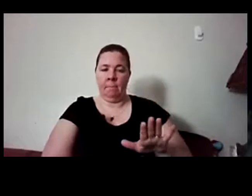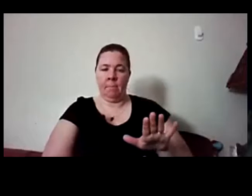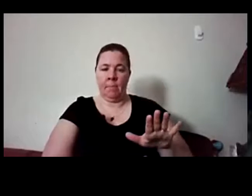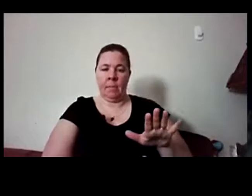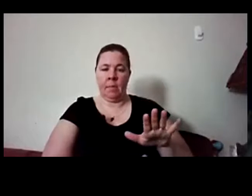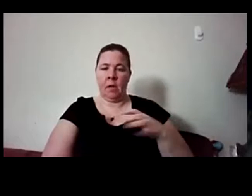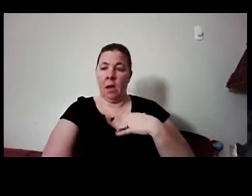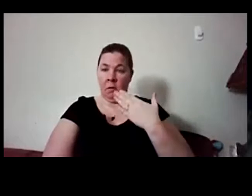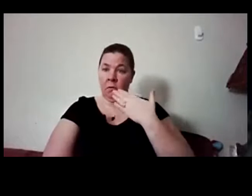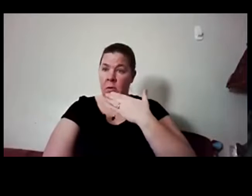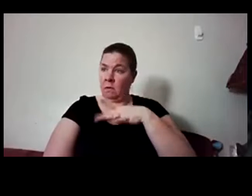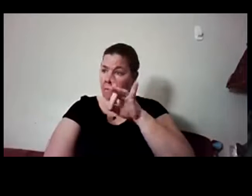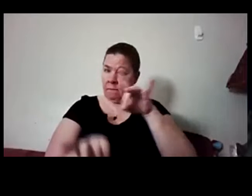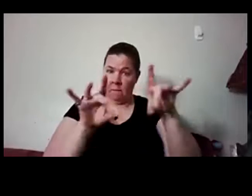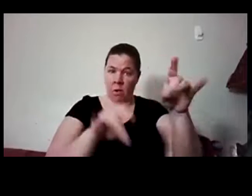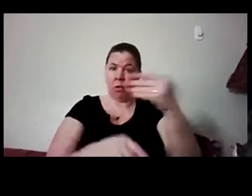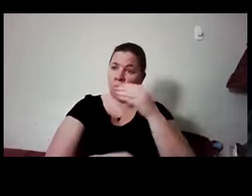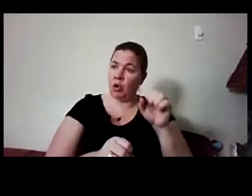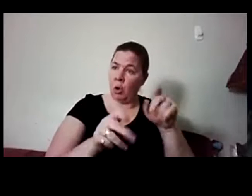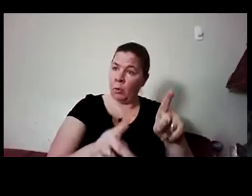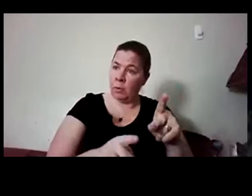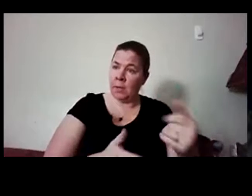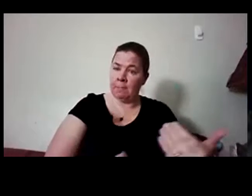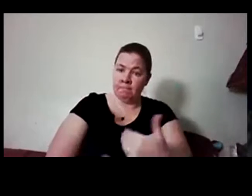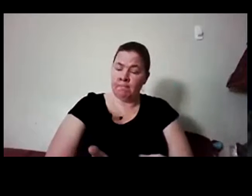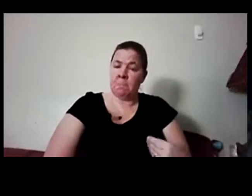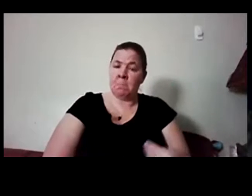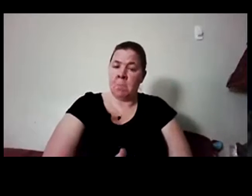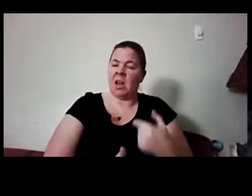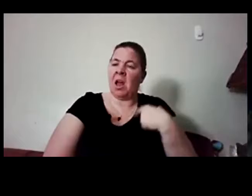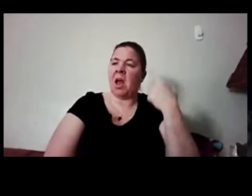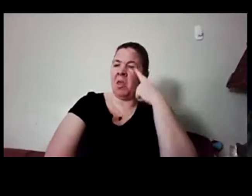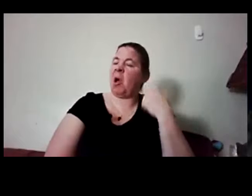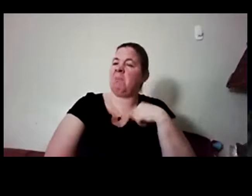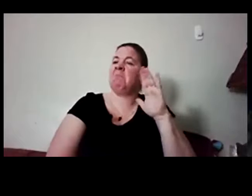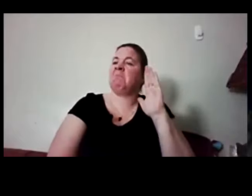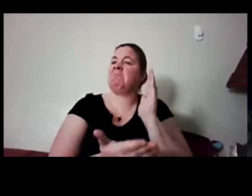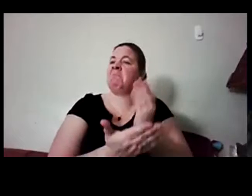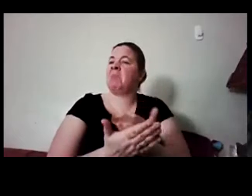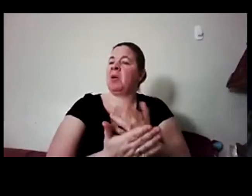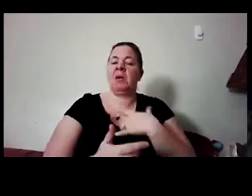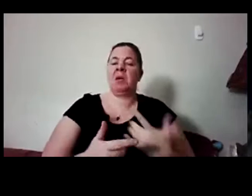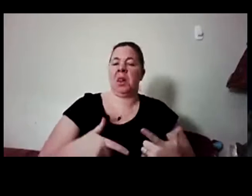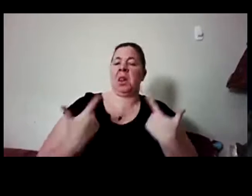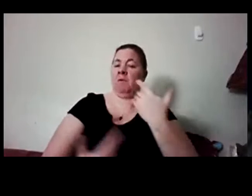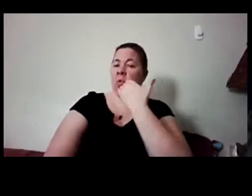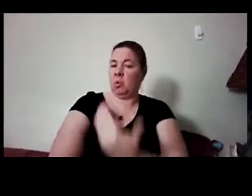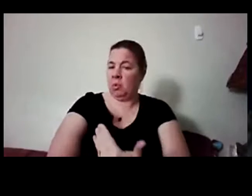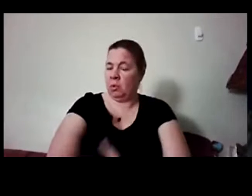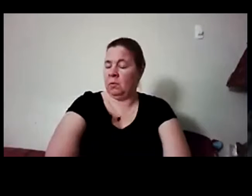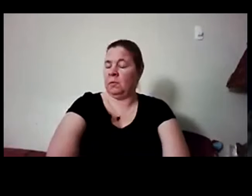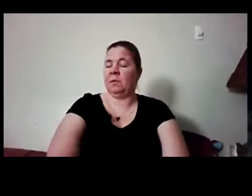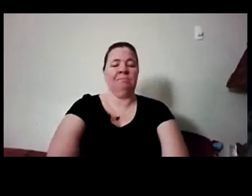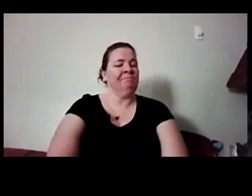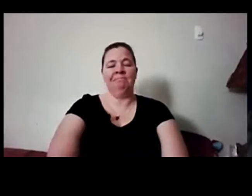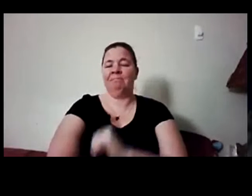on some very good opportunities, making so much money, I thought I had arrived. I thought life was good. But not for